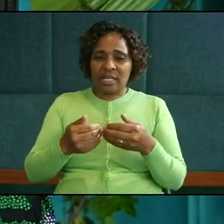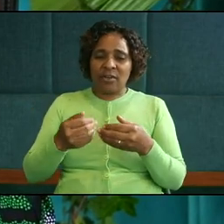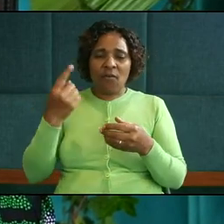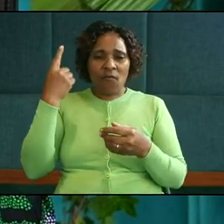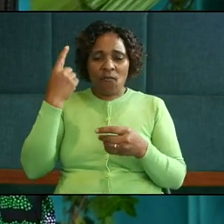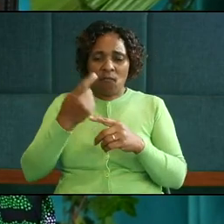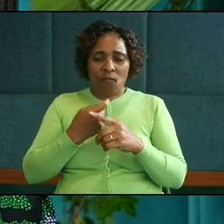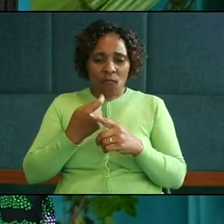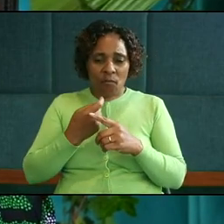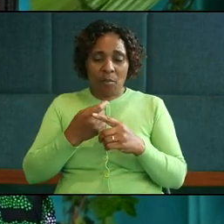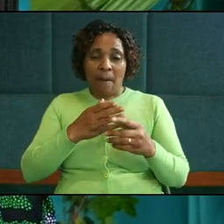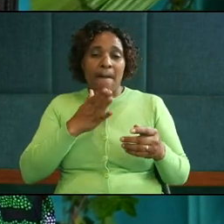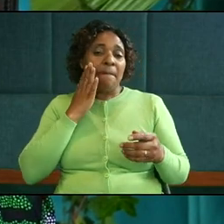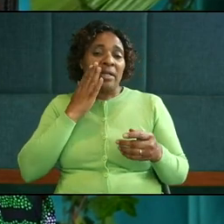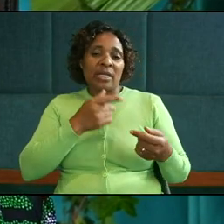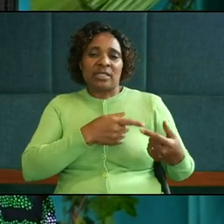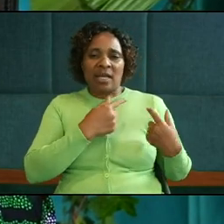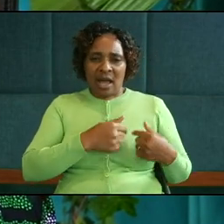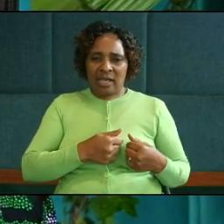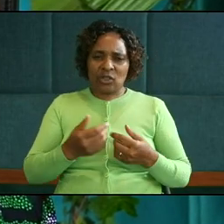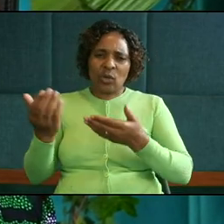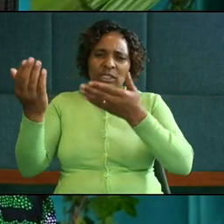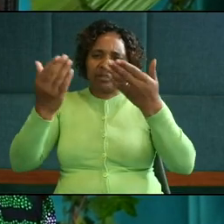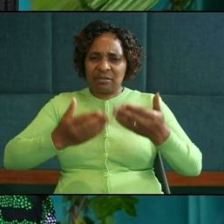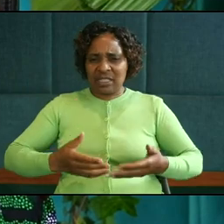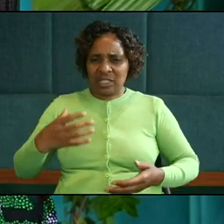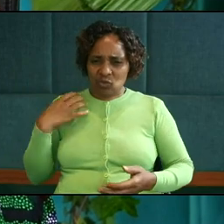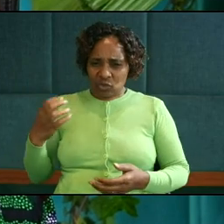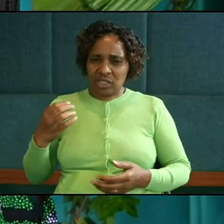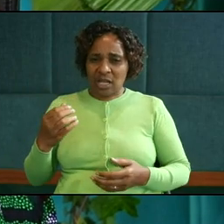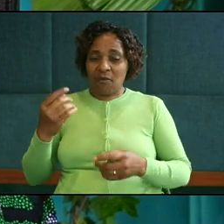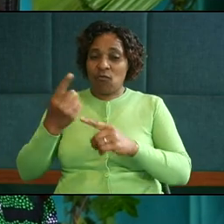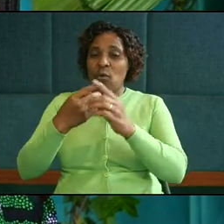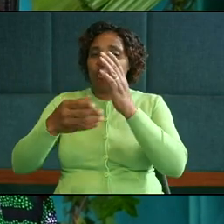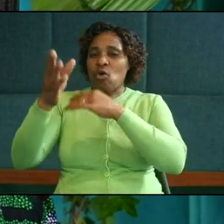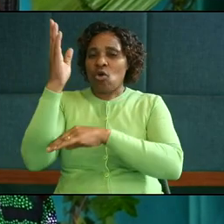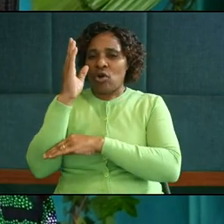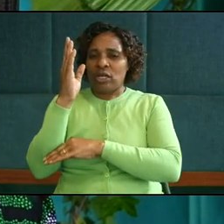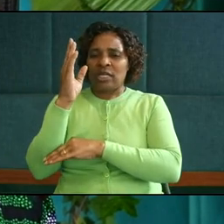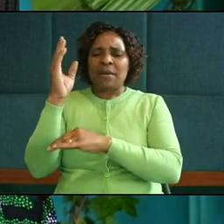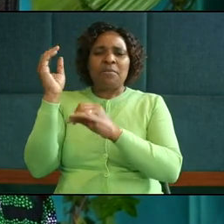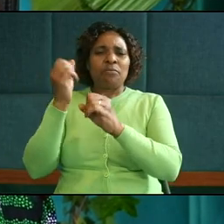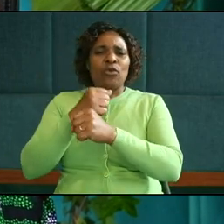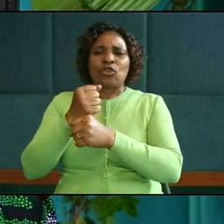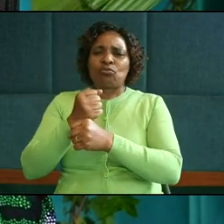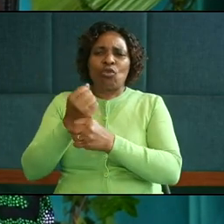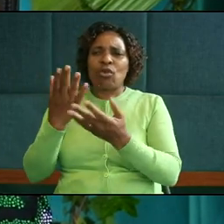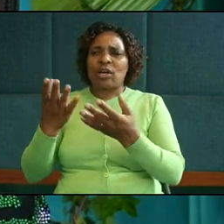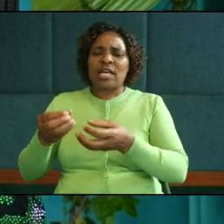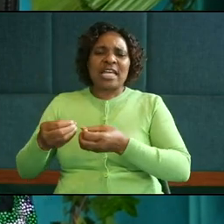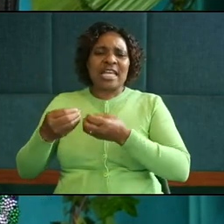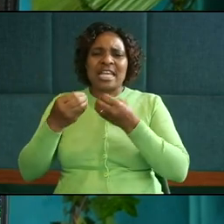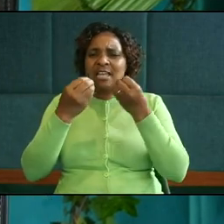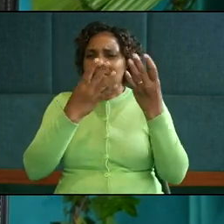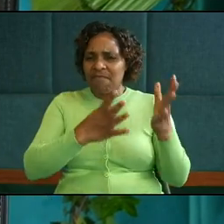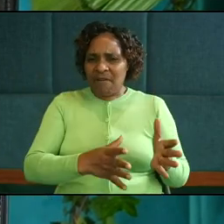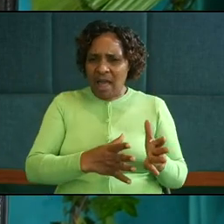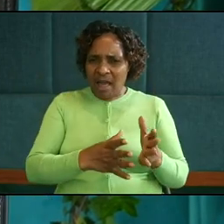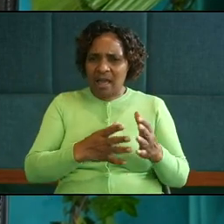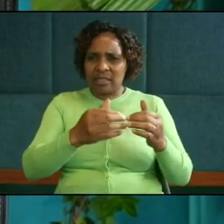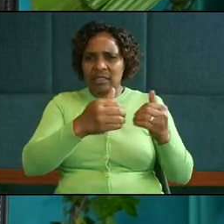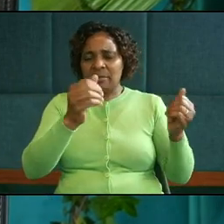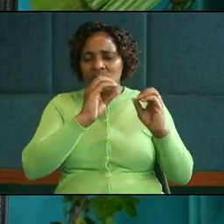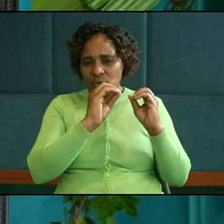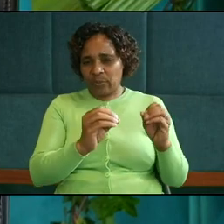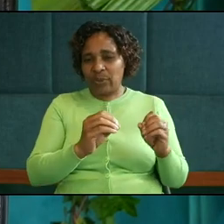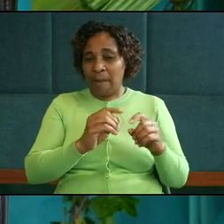heart, but she had received him as a treasure consecrated to God, and she would not withhold him from the giver, his own. Now, I'd look at